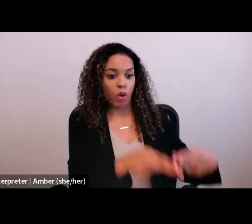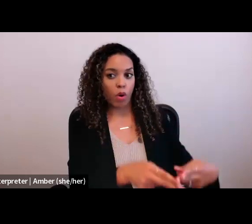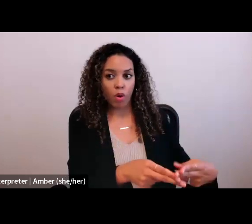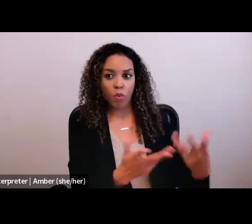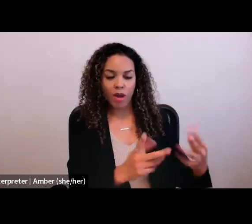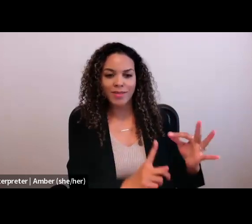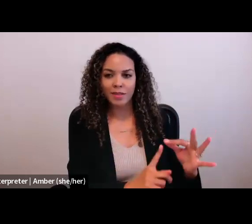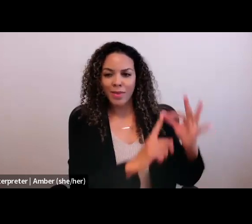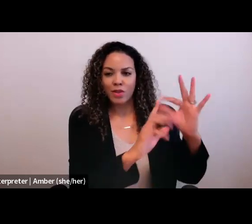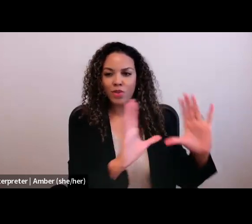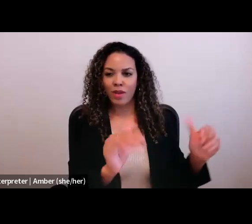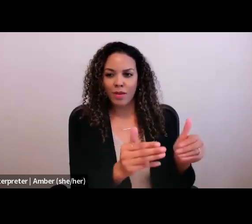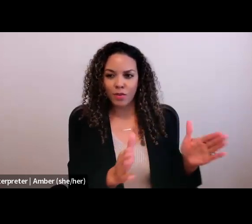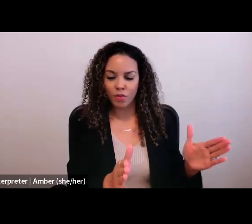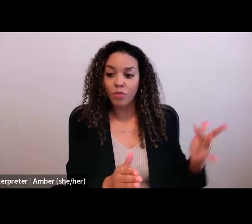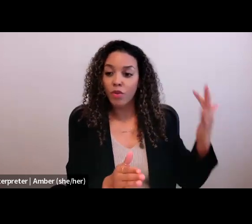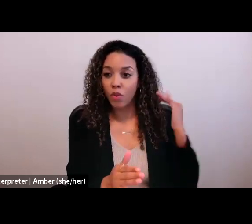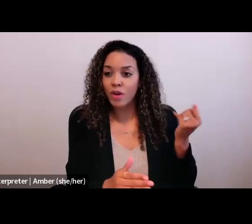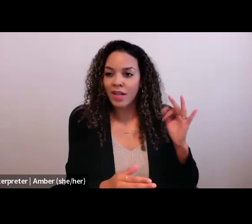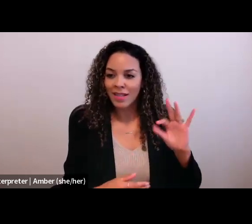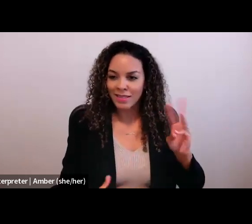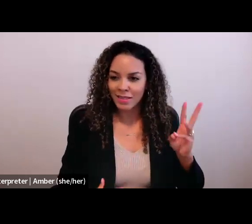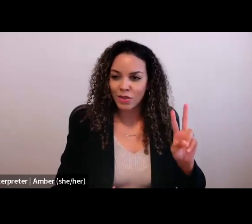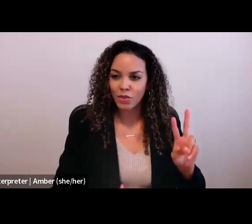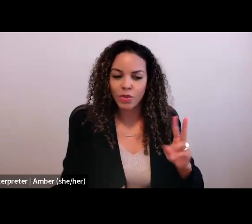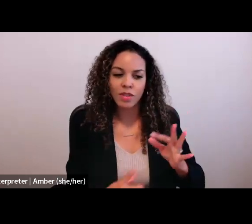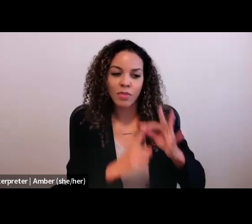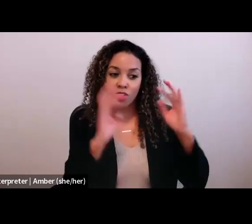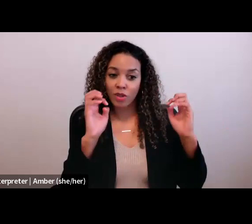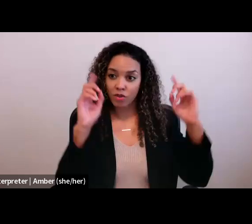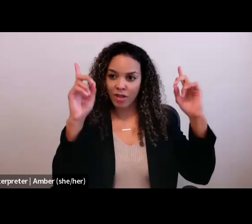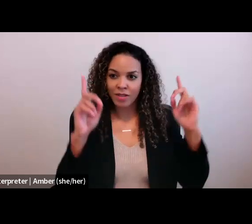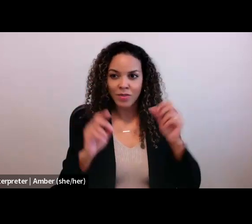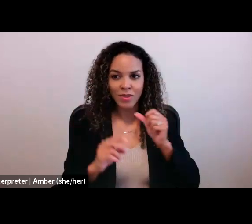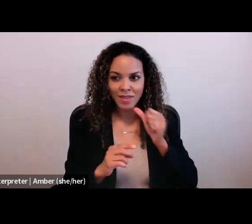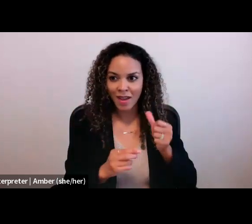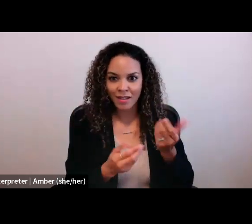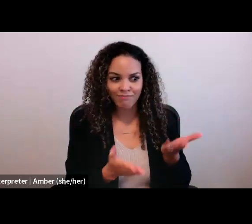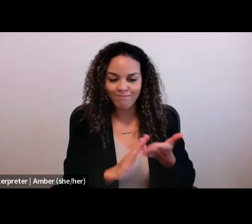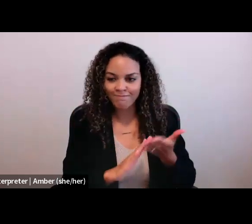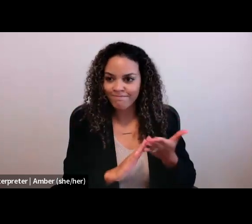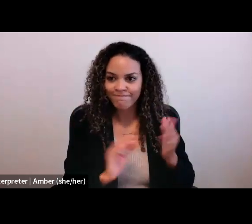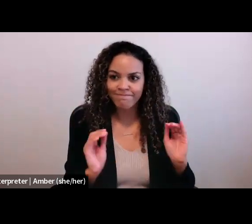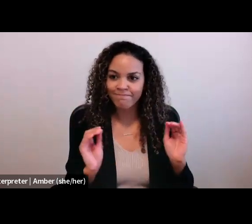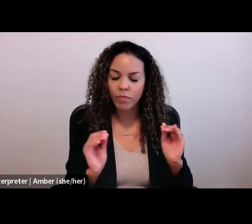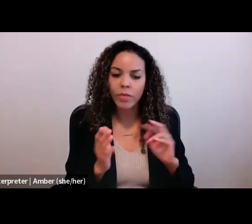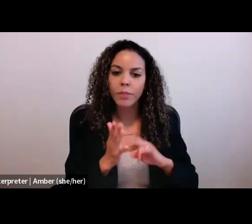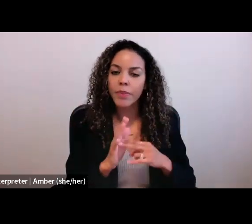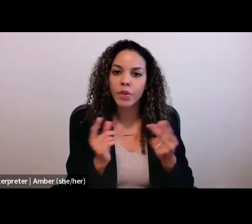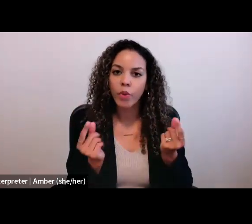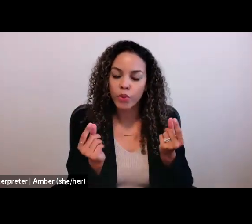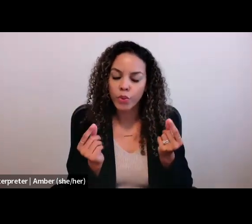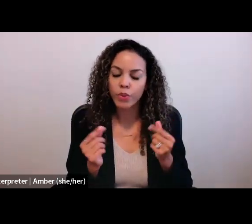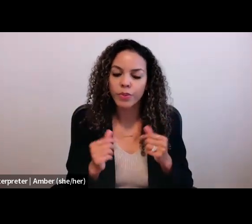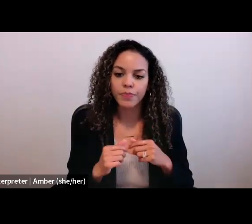classroom. See, back there in 1962, special education did not exist. So what they did was, and able